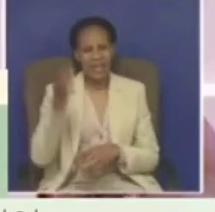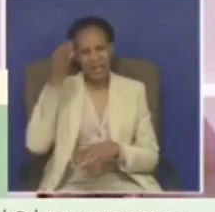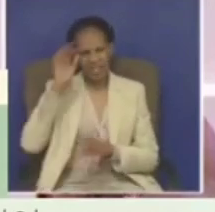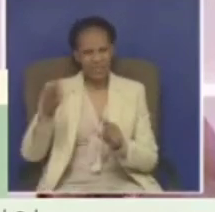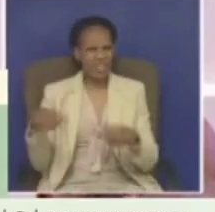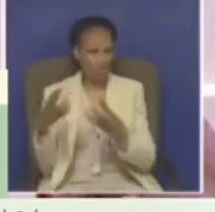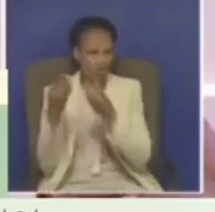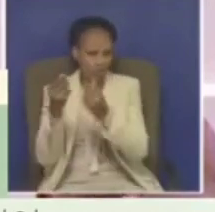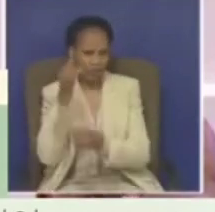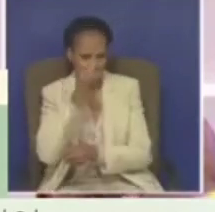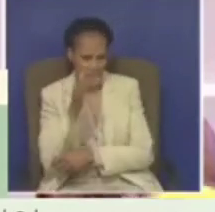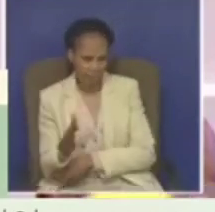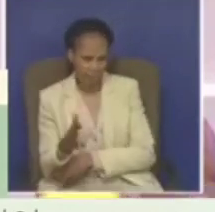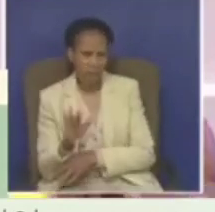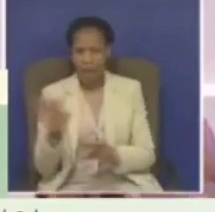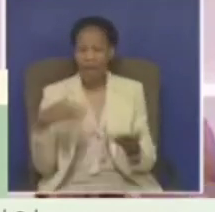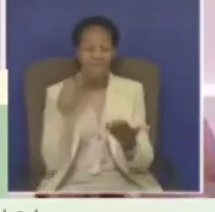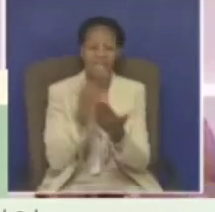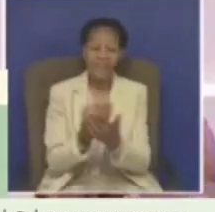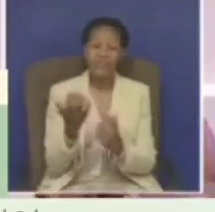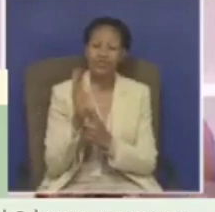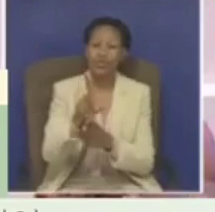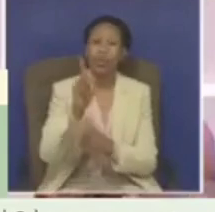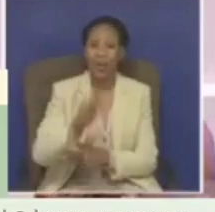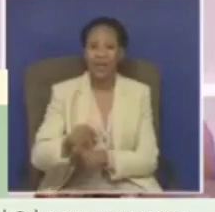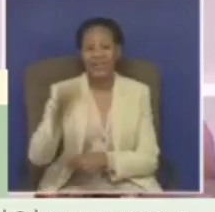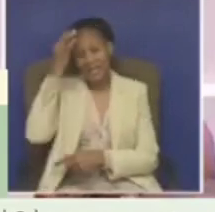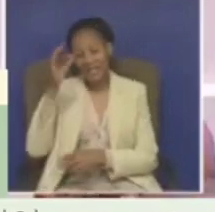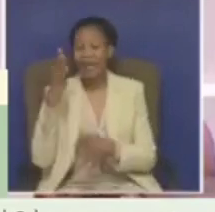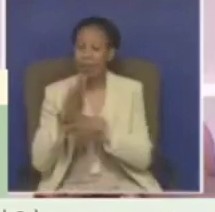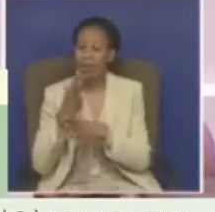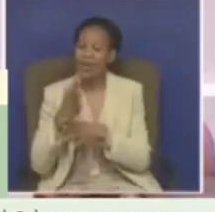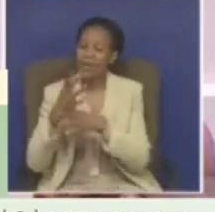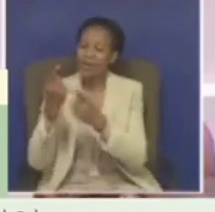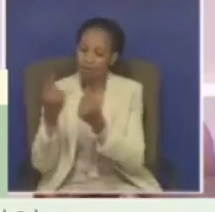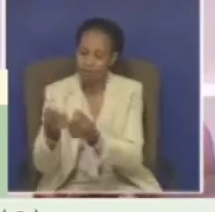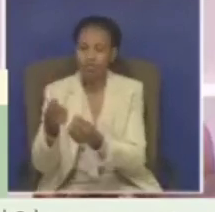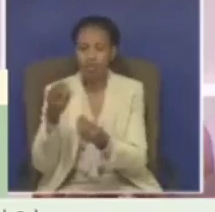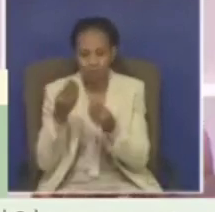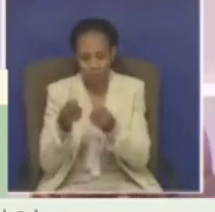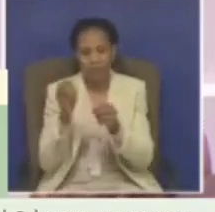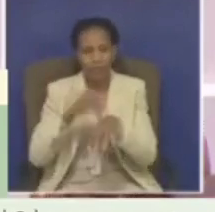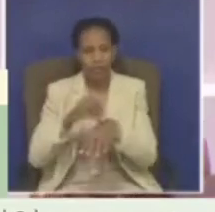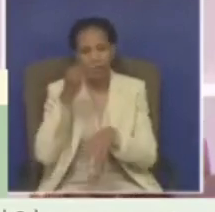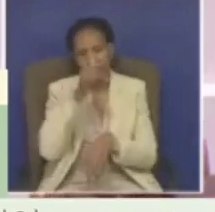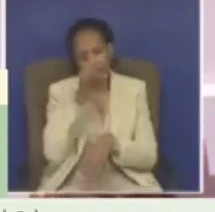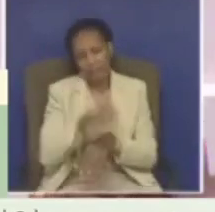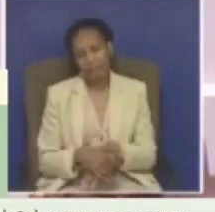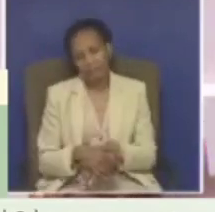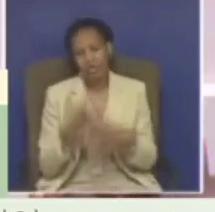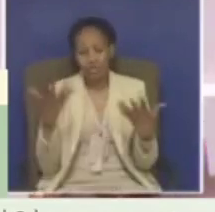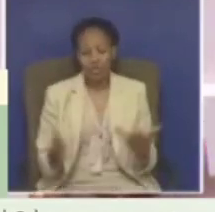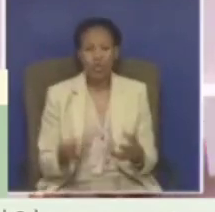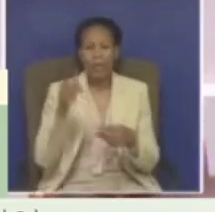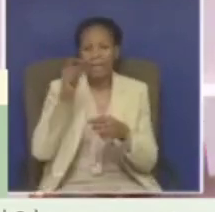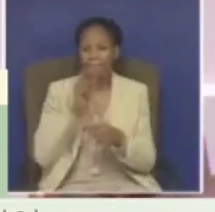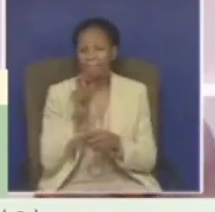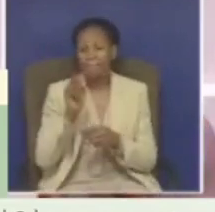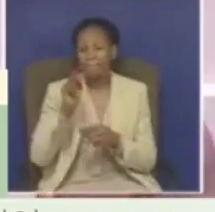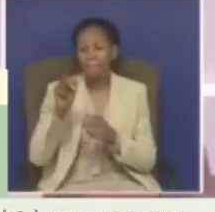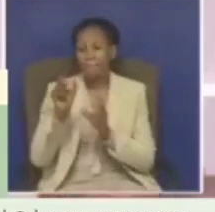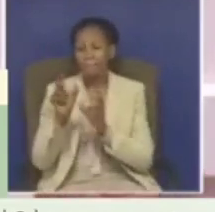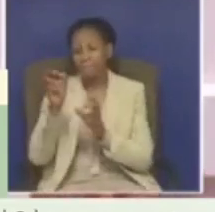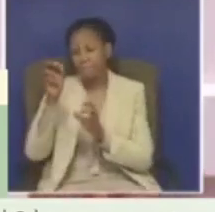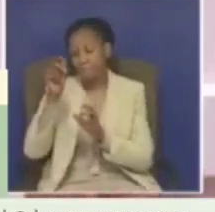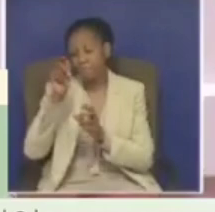deal with crime. The facts are pointing that the state is doing its effort to deal with crime. Therefore, House Chair, oversight by the PC on police will